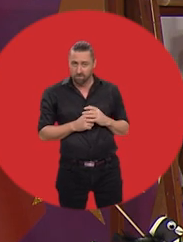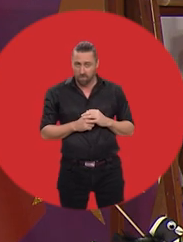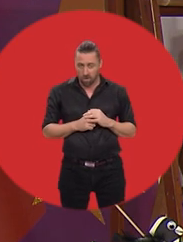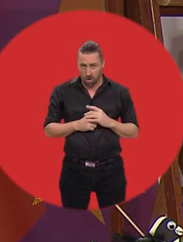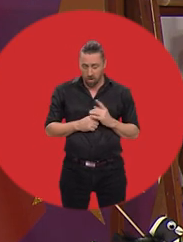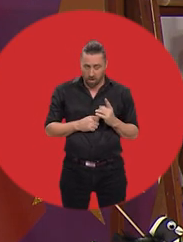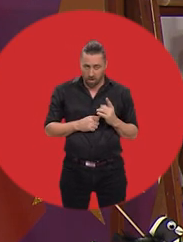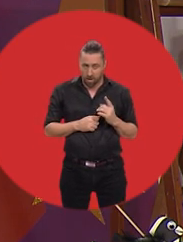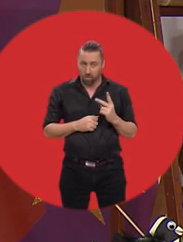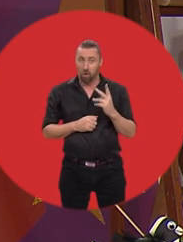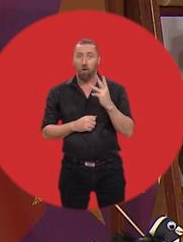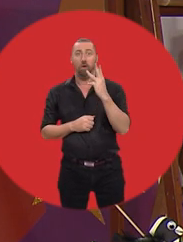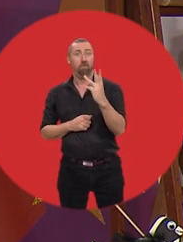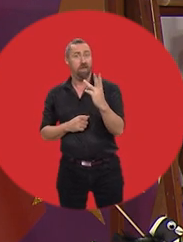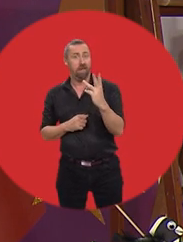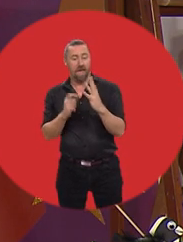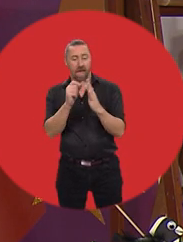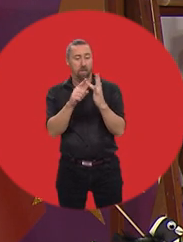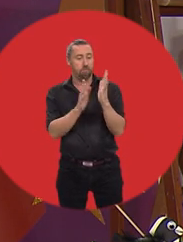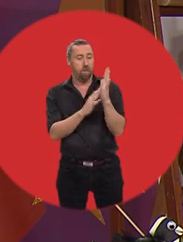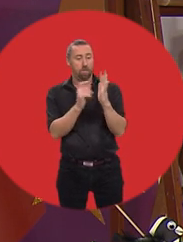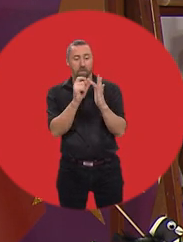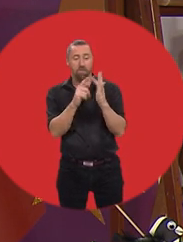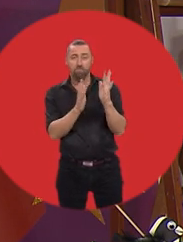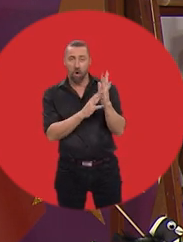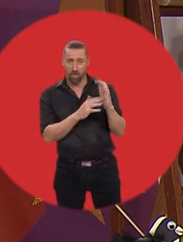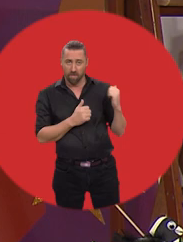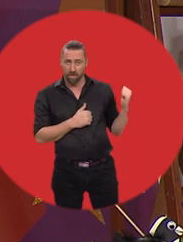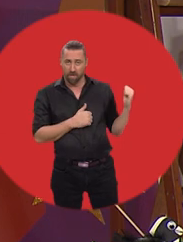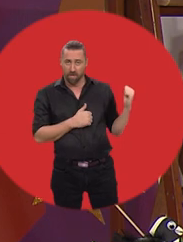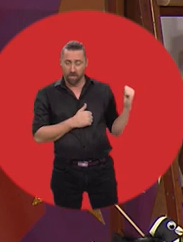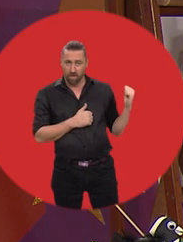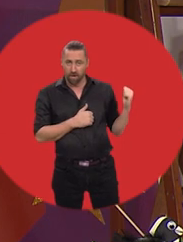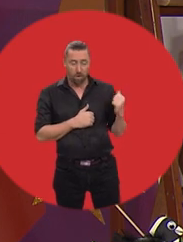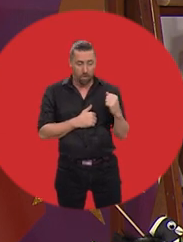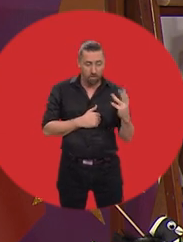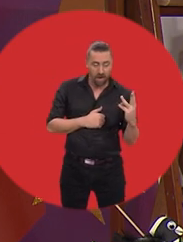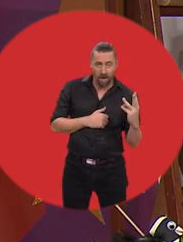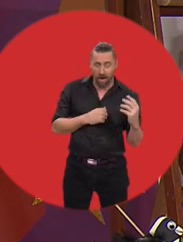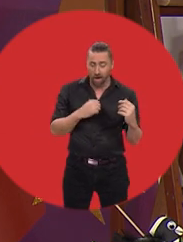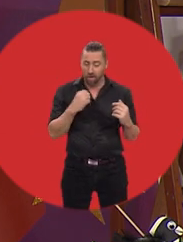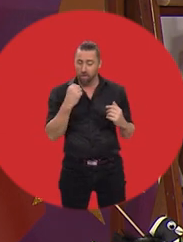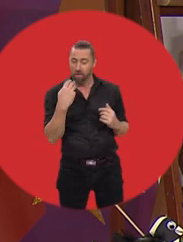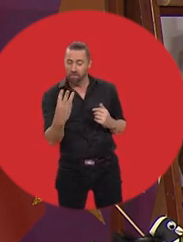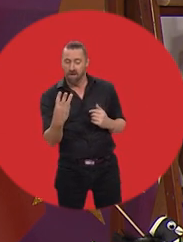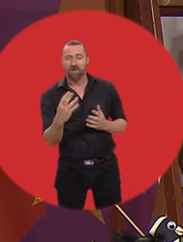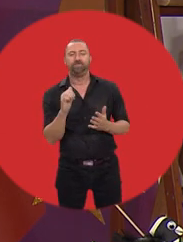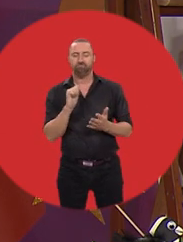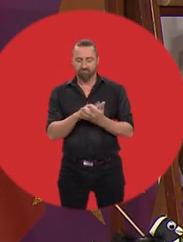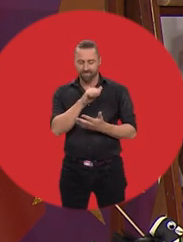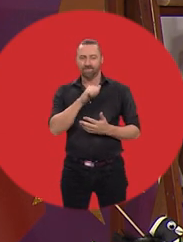two, three pom-poms to one eye, and then I might add the same number of pom-poms, one,